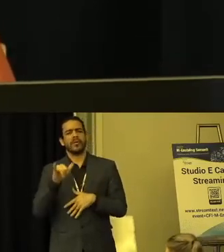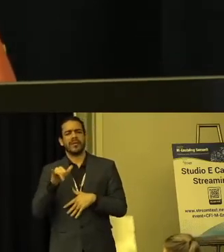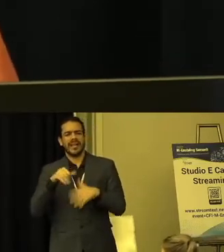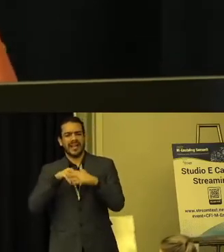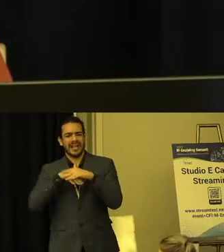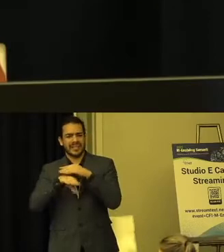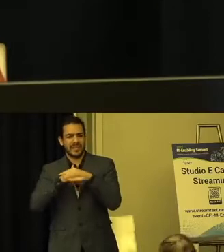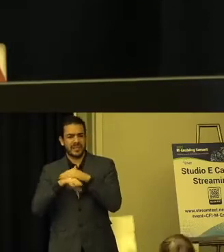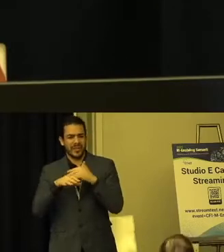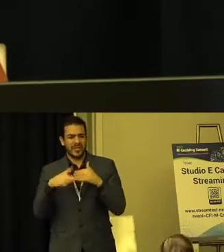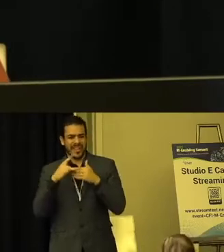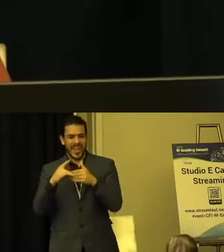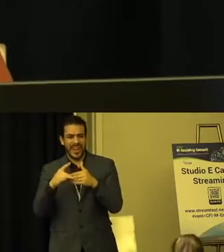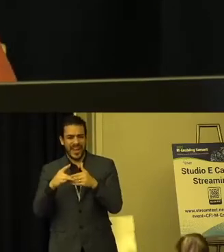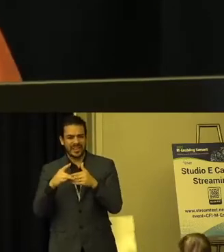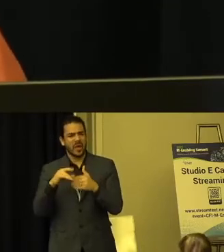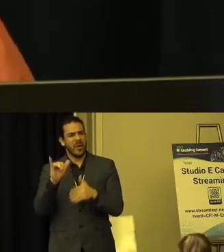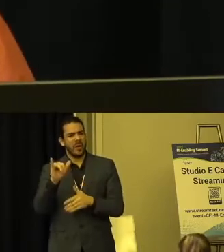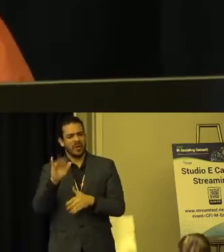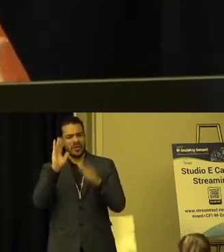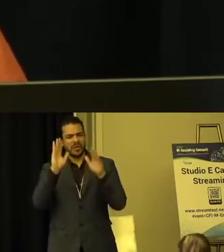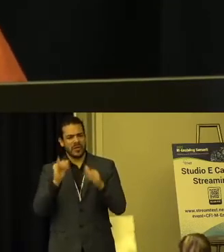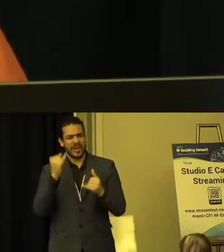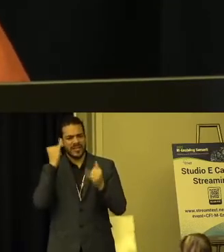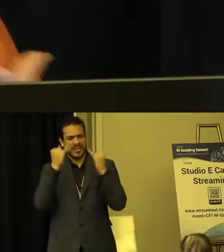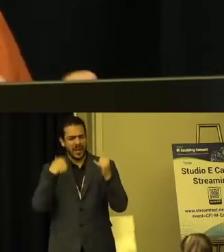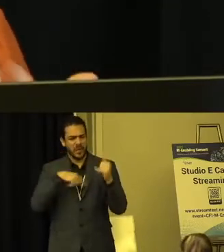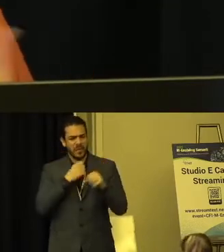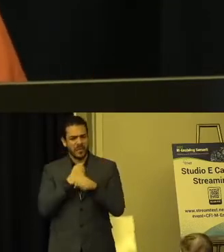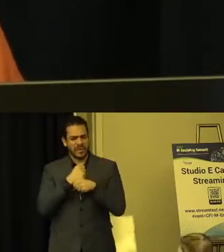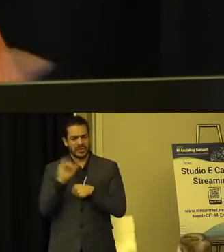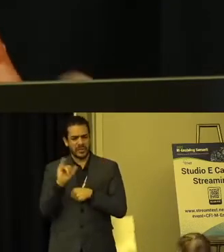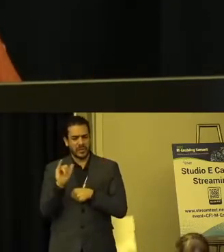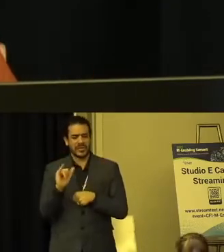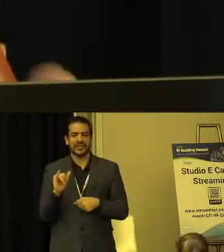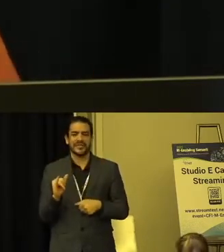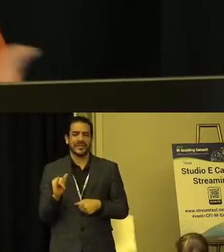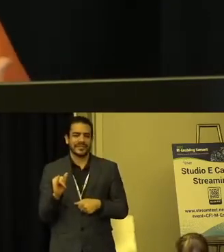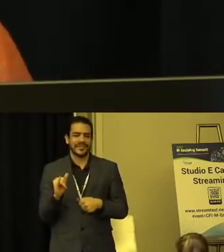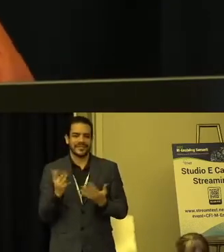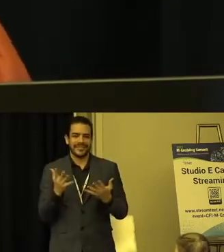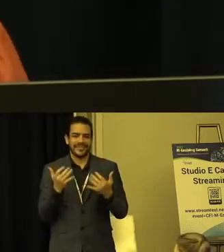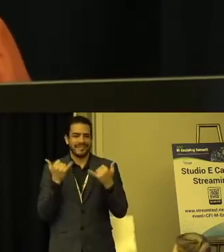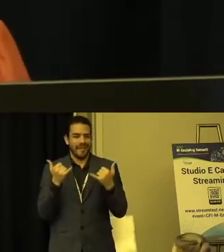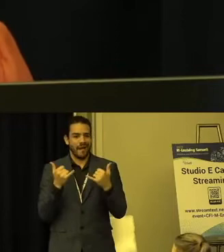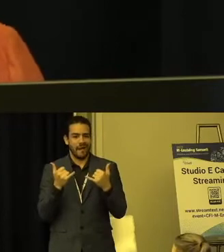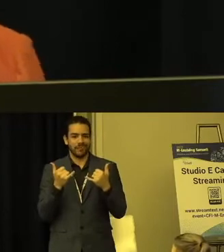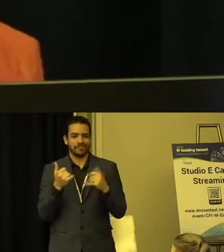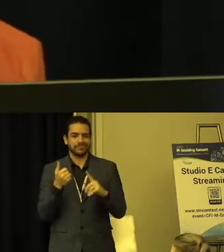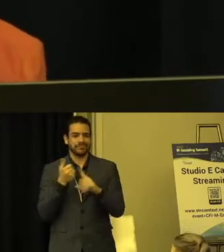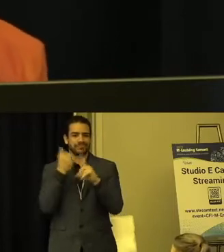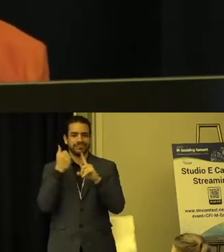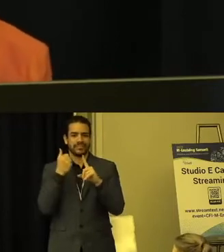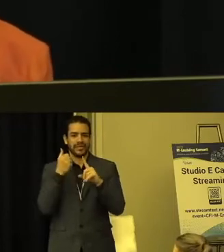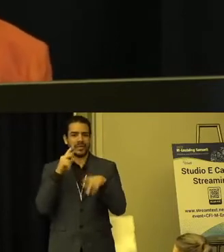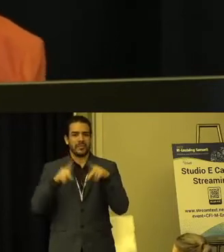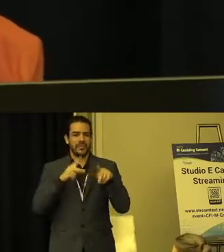idea. We'll make our own. And all of a sudden, anybody who was moving in and out of different jurisdictions found that they